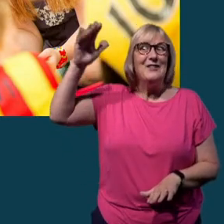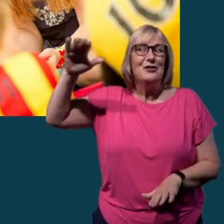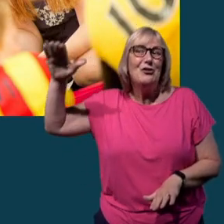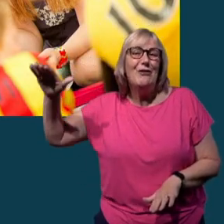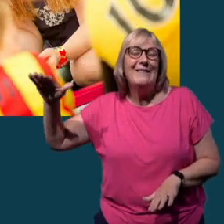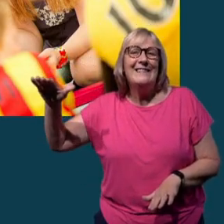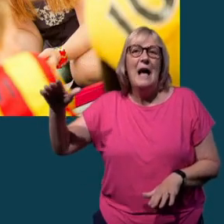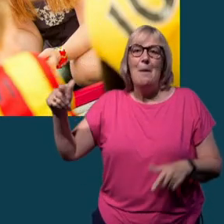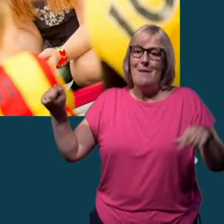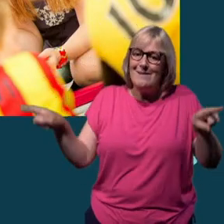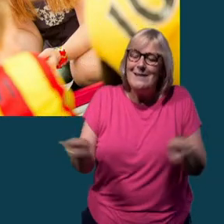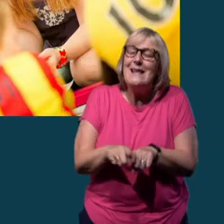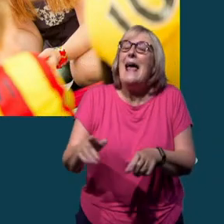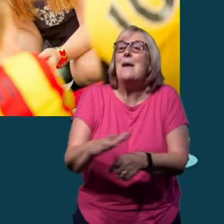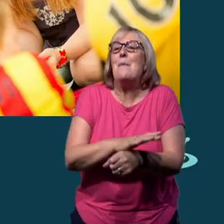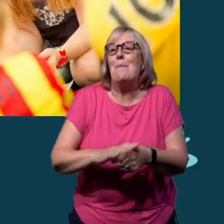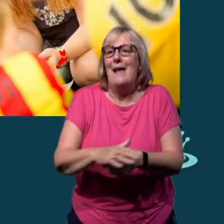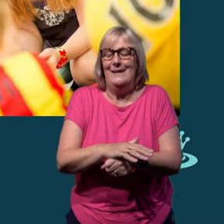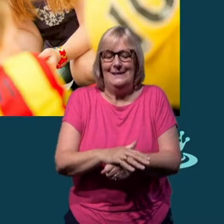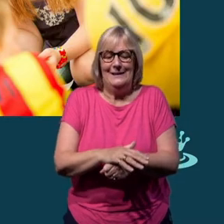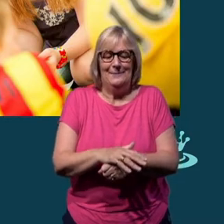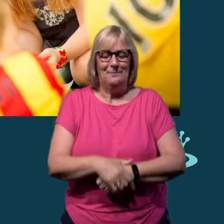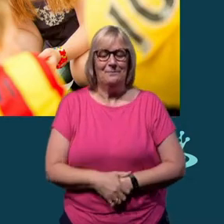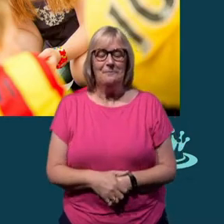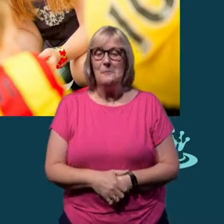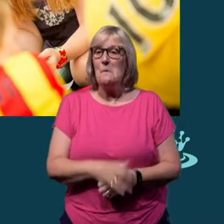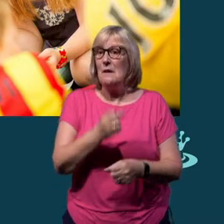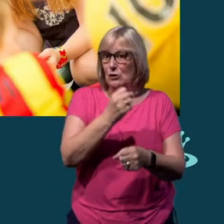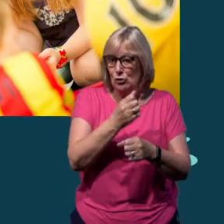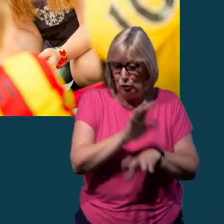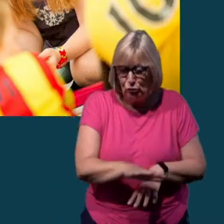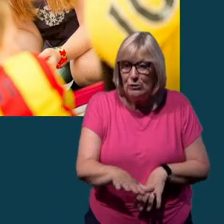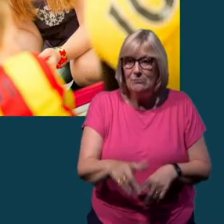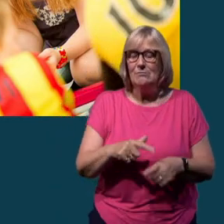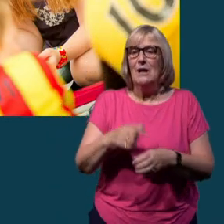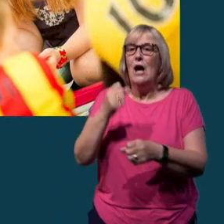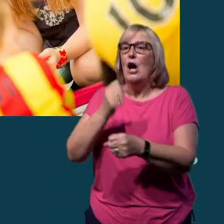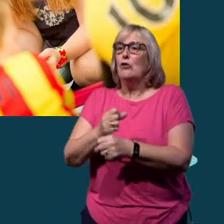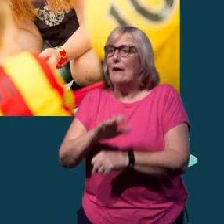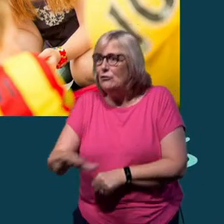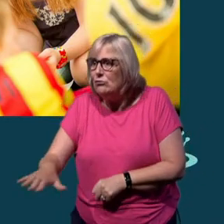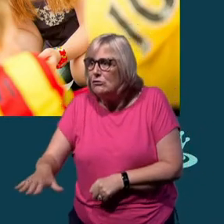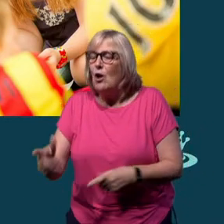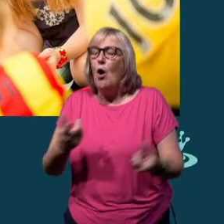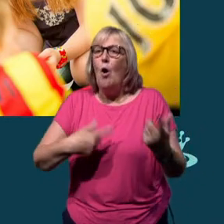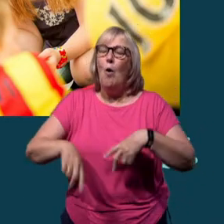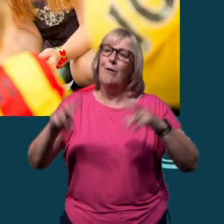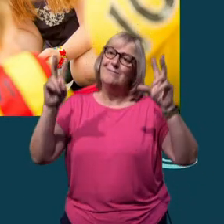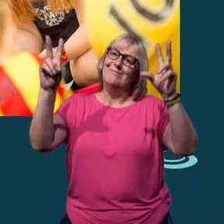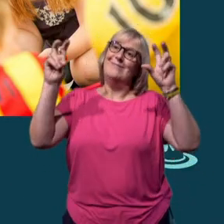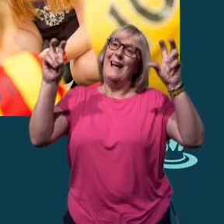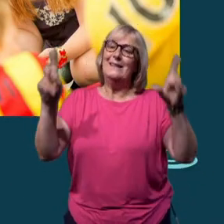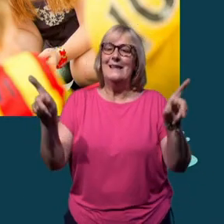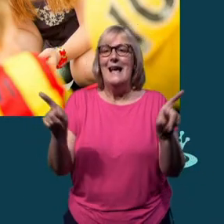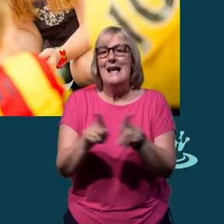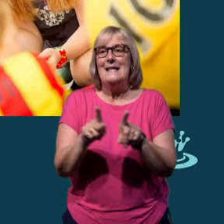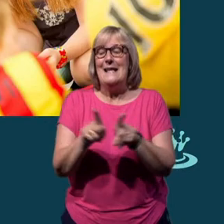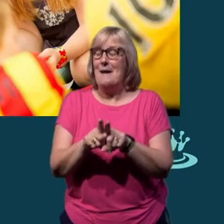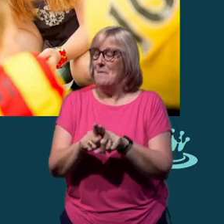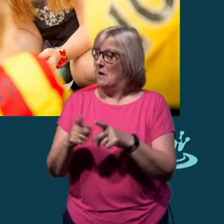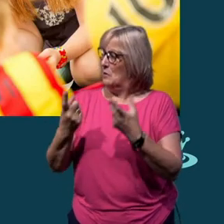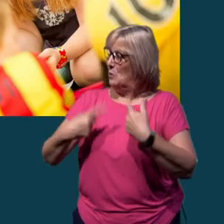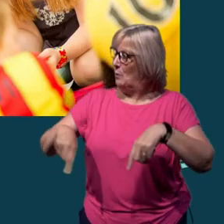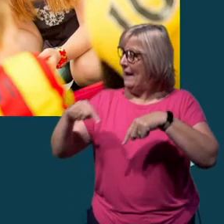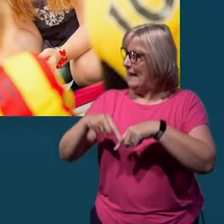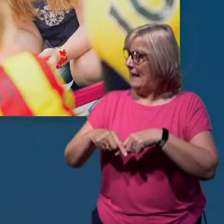with our children on the same site, our own children and grandchildren, studying the same text as us, just across the way there in